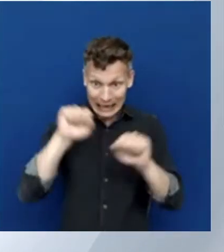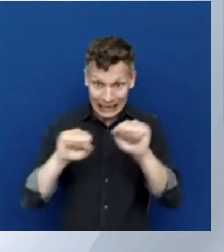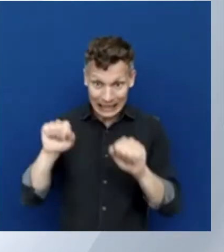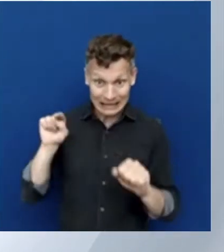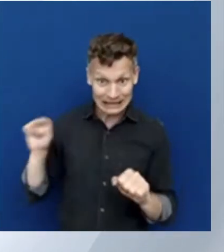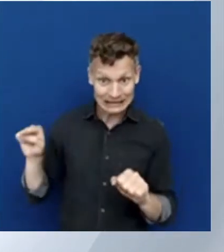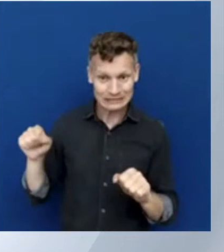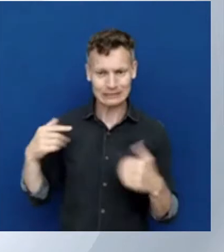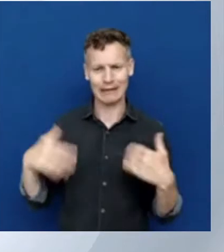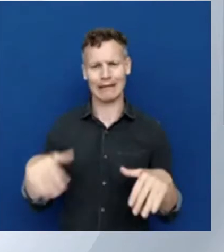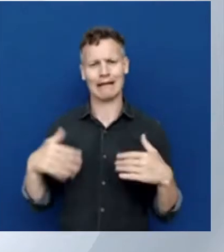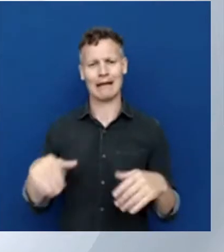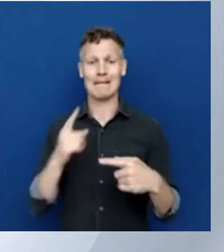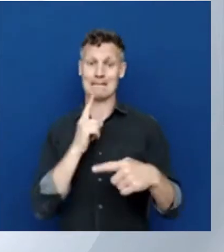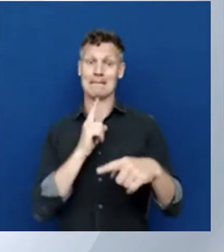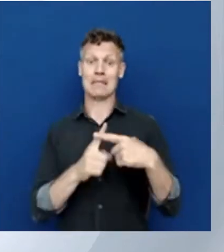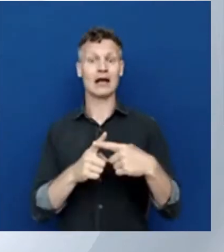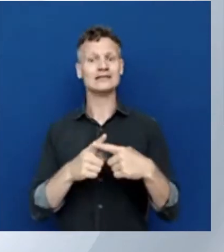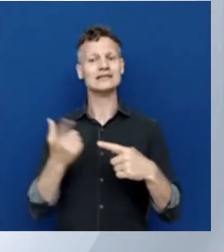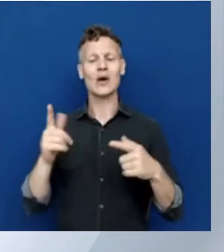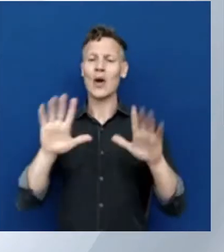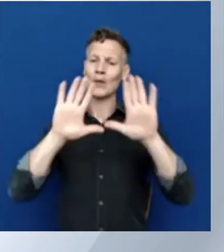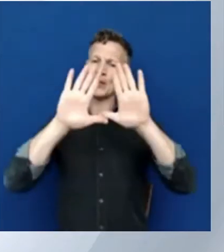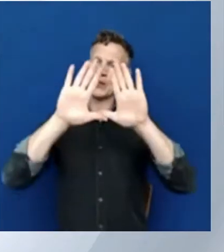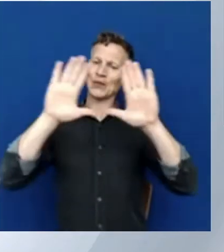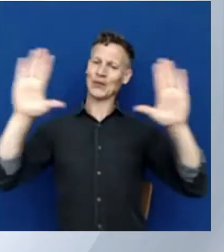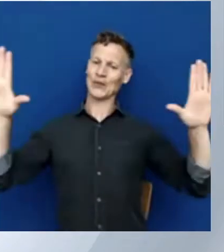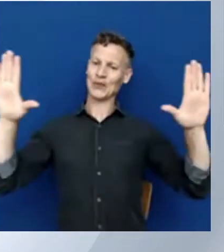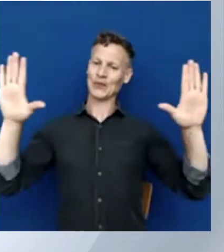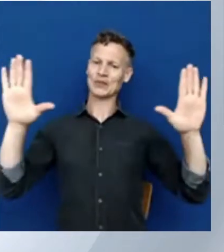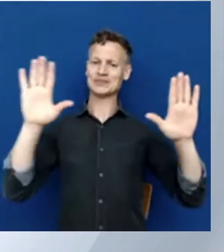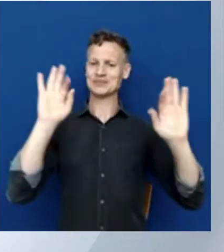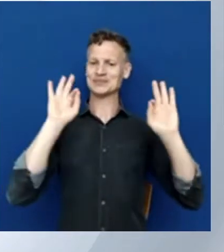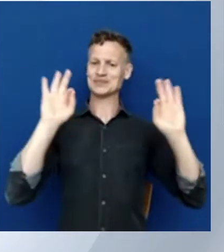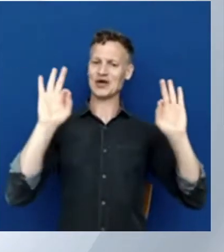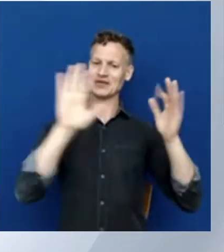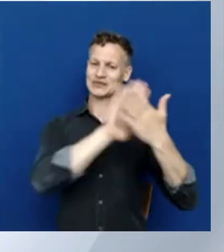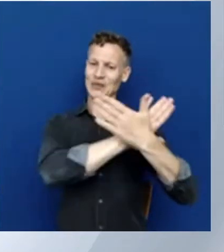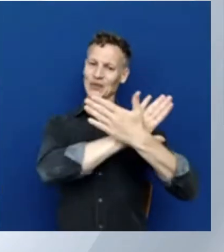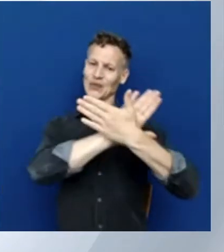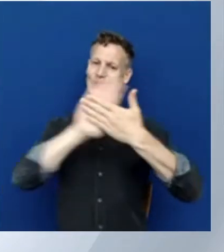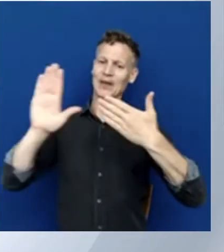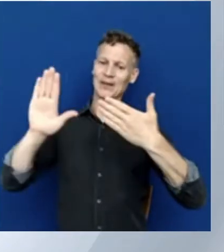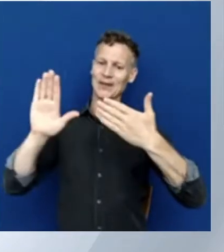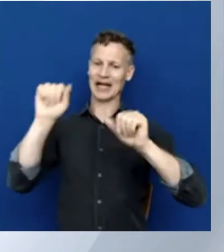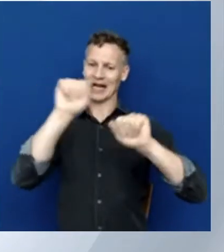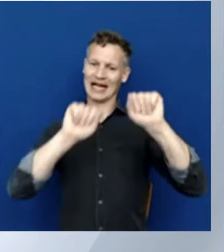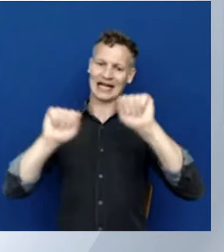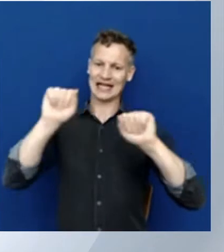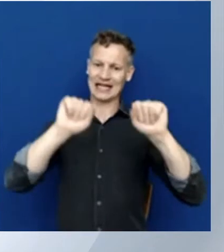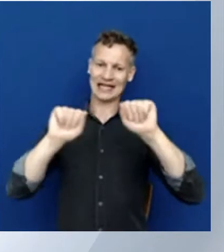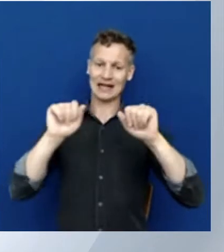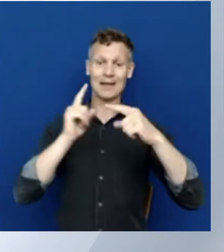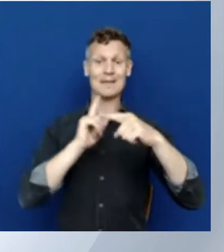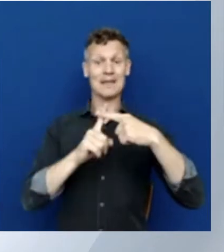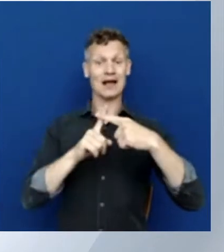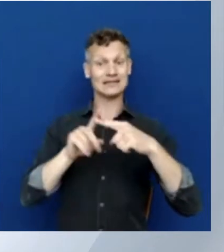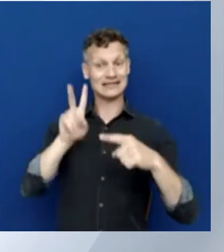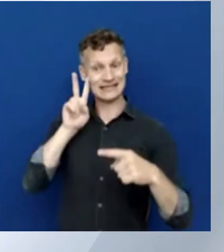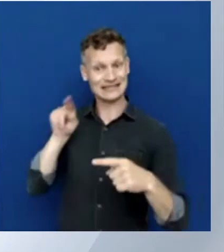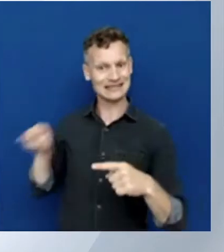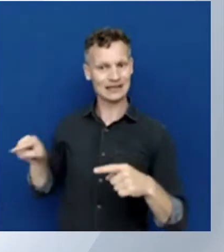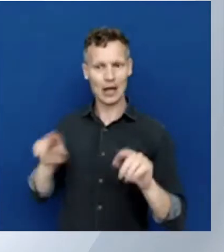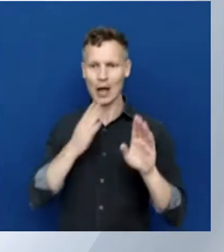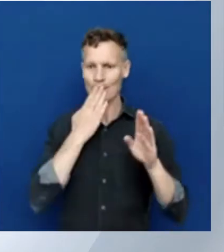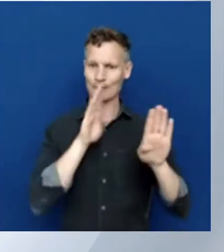these magnificent whiteboards with flappy things and everything like that. We also learned how to stick Post-it notes. Now, I've been